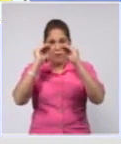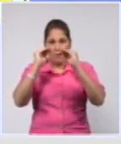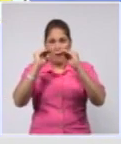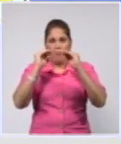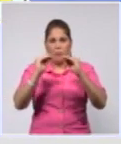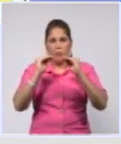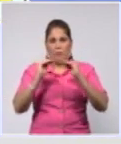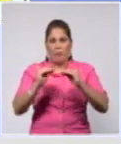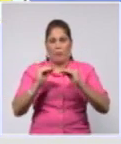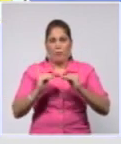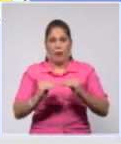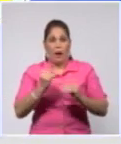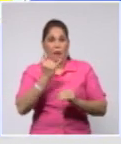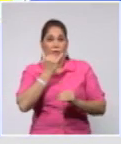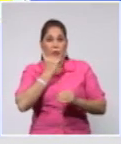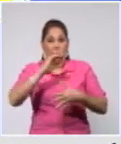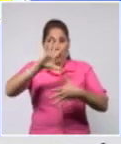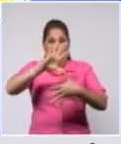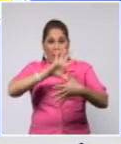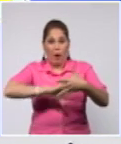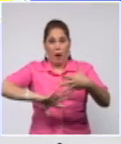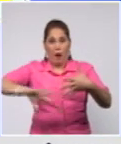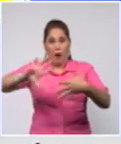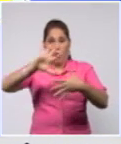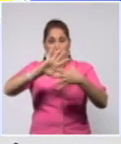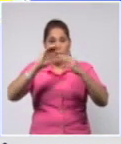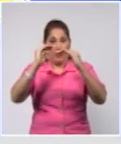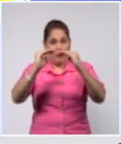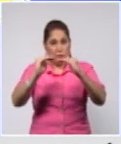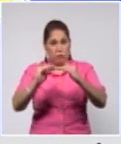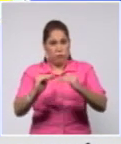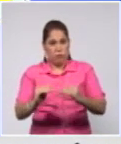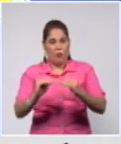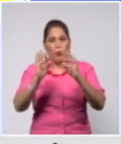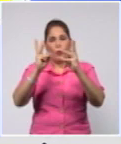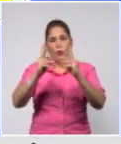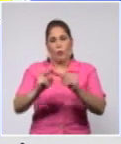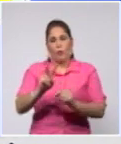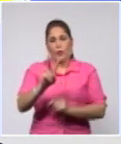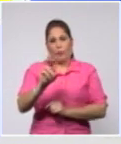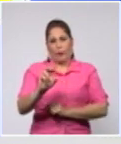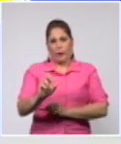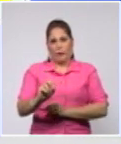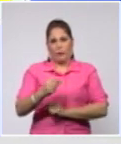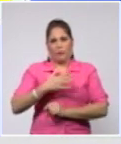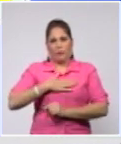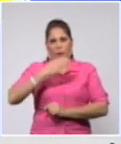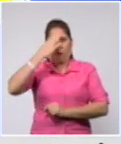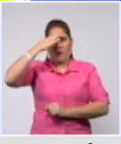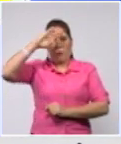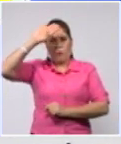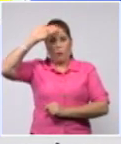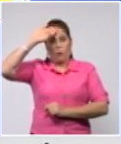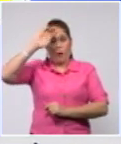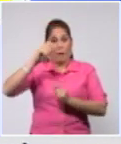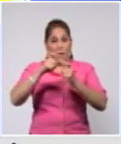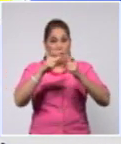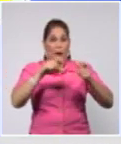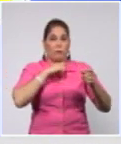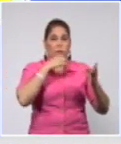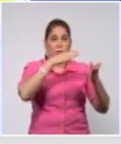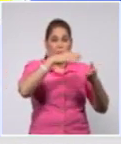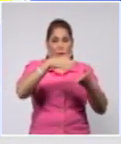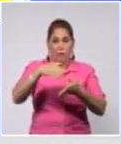number of cases in the region. Cuba occupies 20th place on this list.